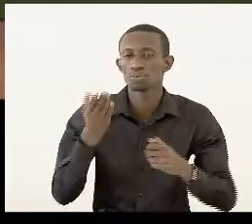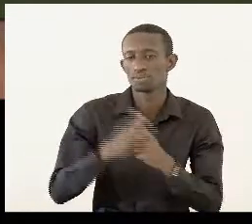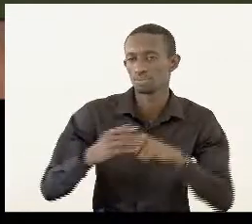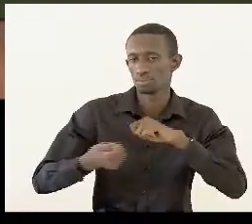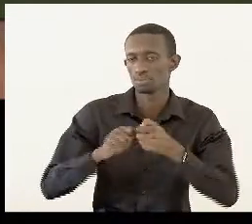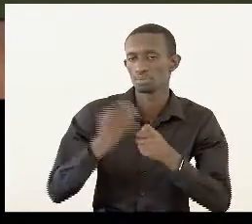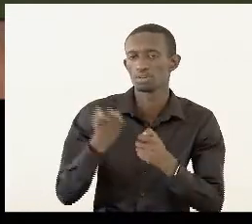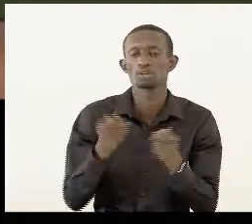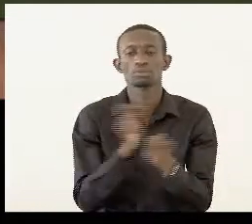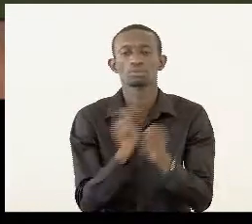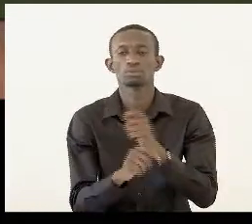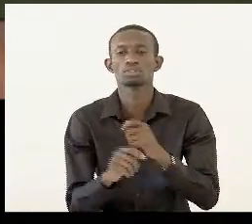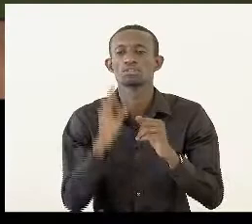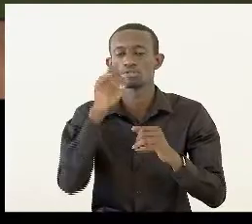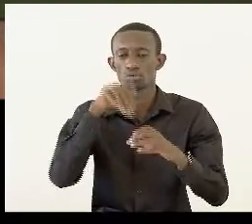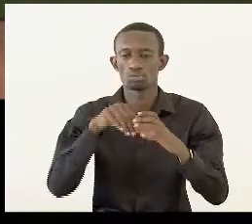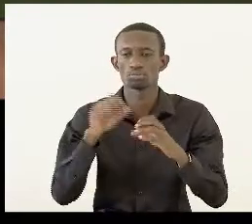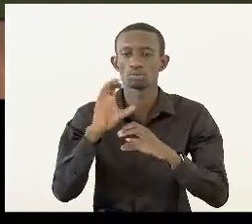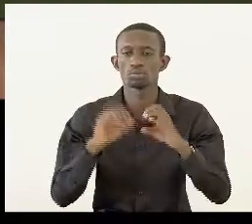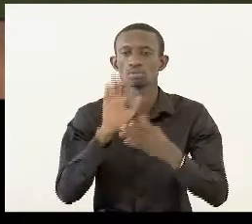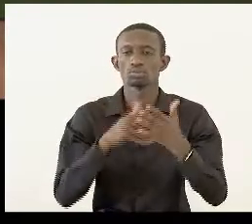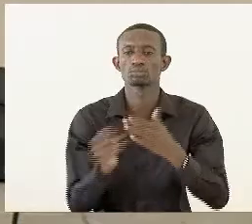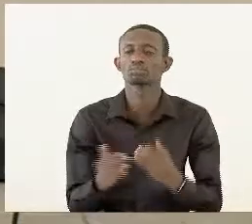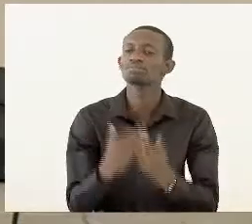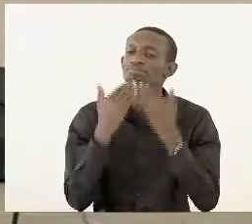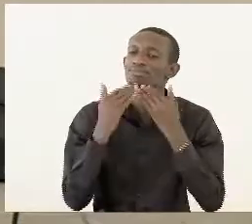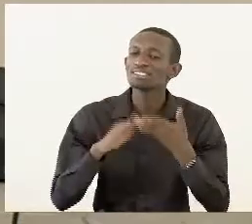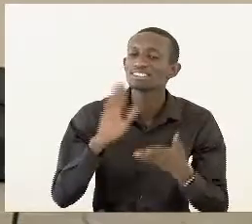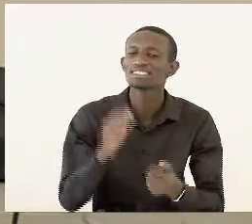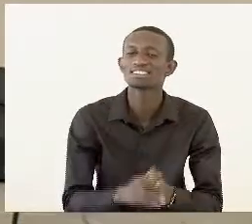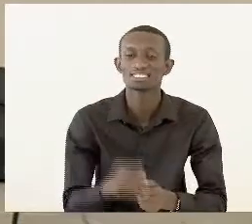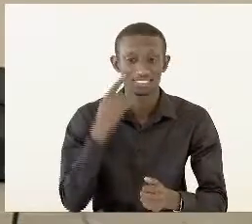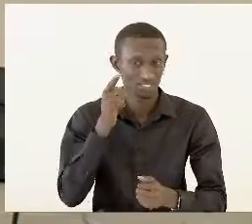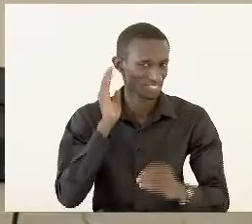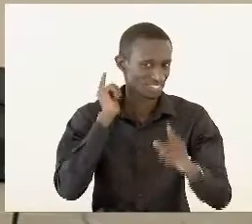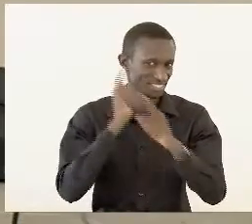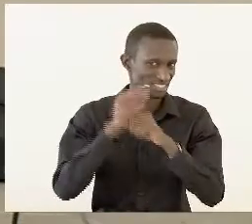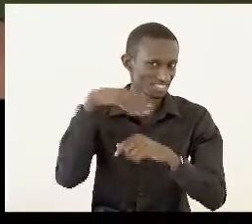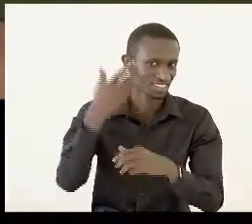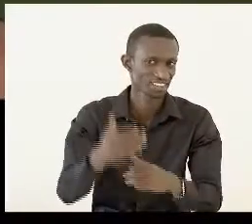metals varies moving down the group. Thank you very much. See you next time.